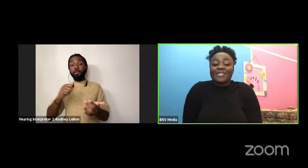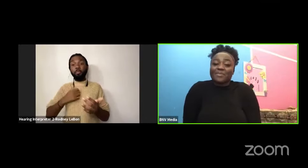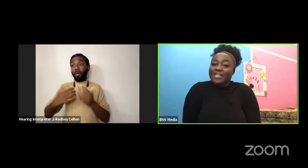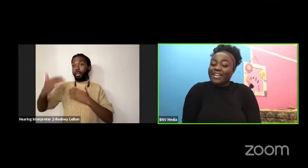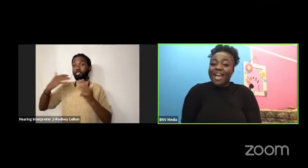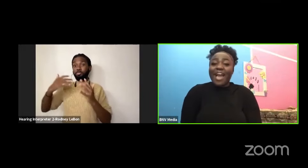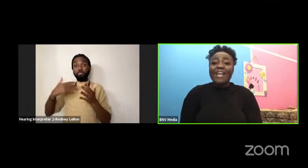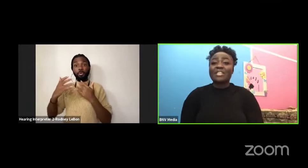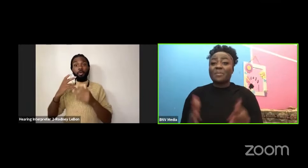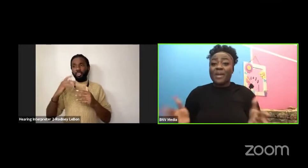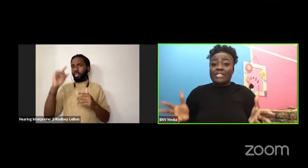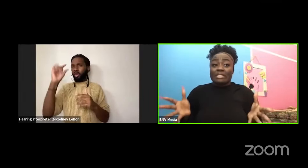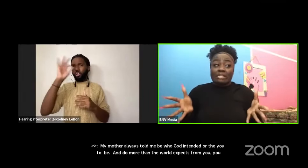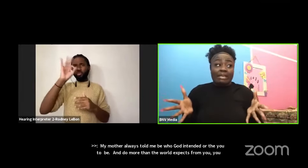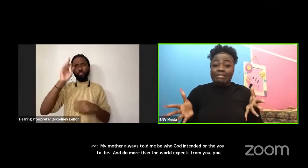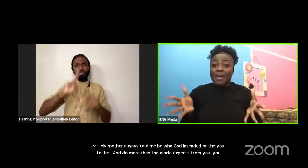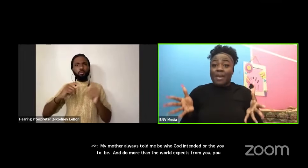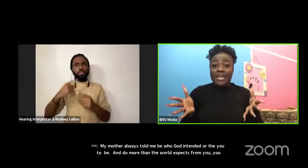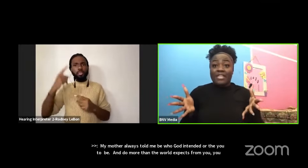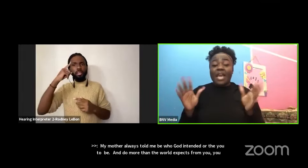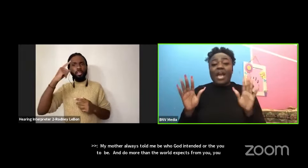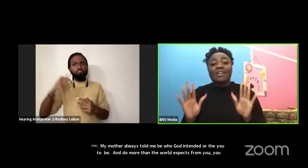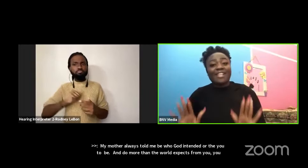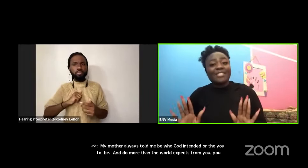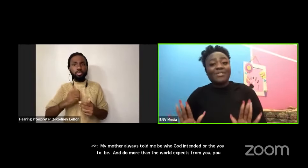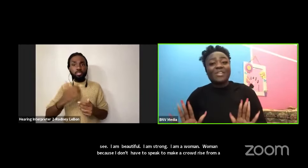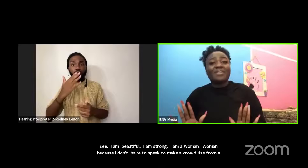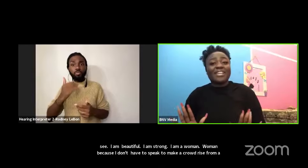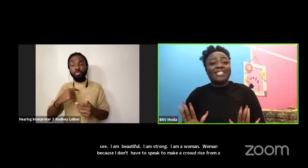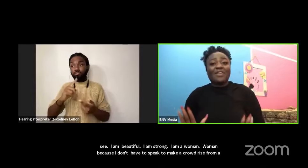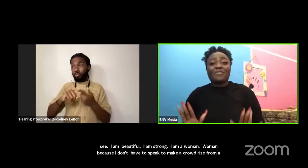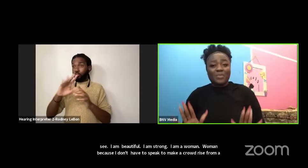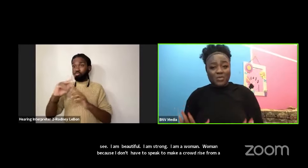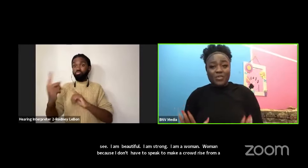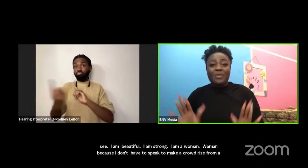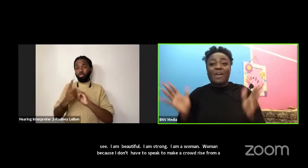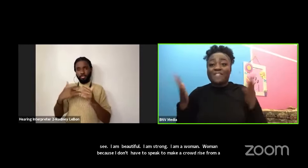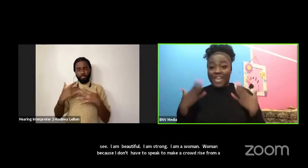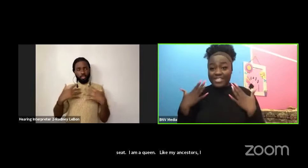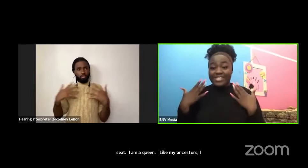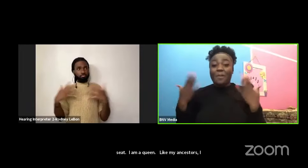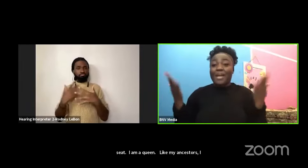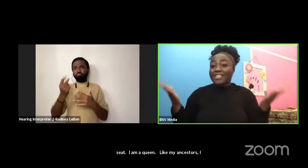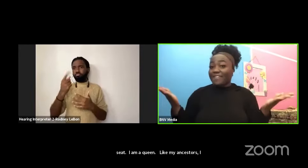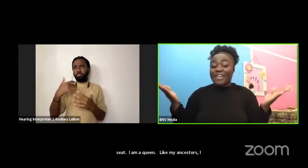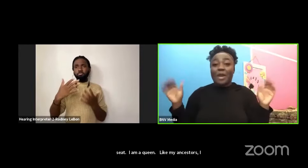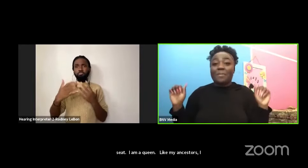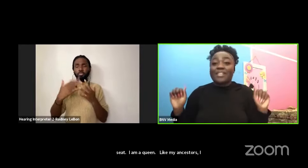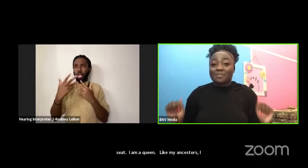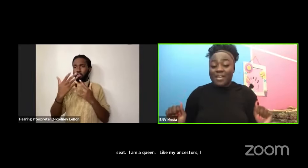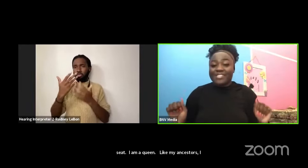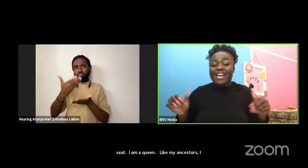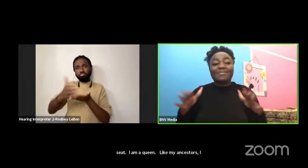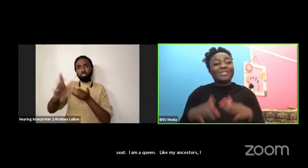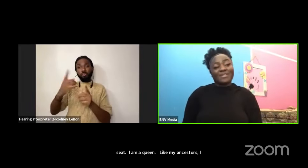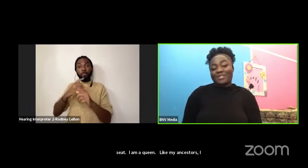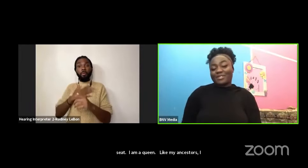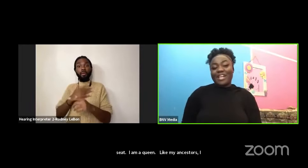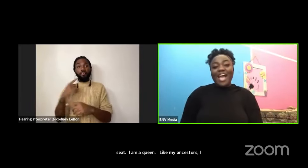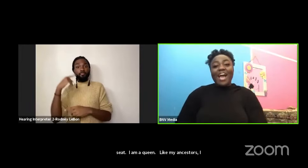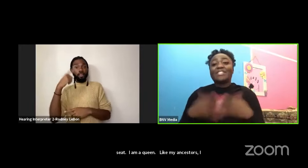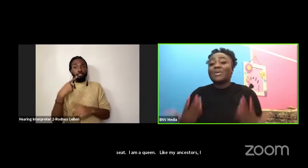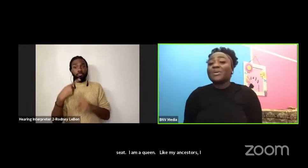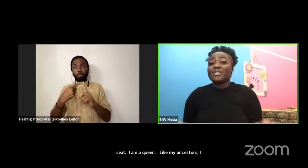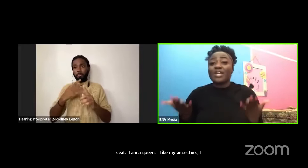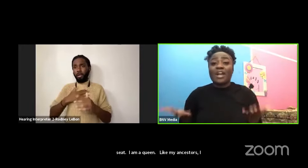think, I'm sweet. Until your presence shakens my faith, I'll let you down easy and remove you from my face, out my life, and out my space. I'm